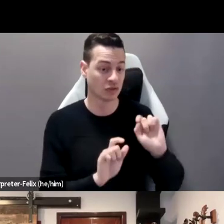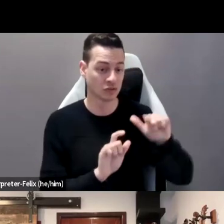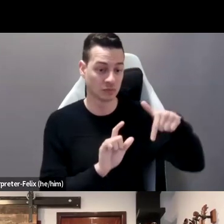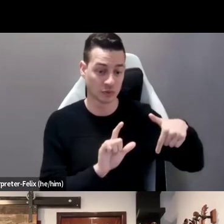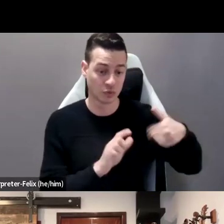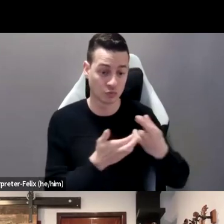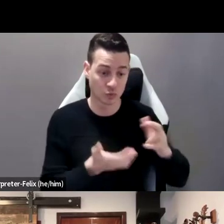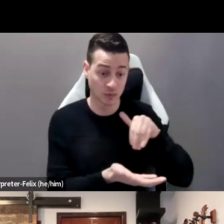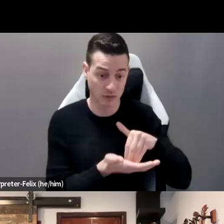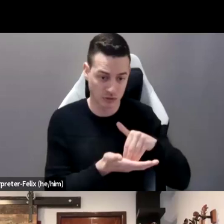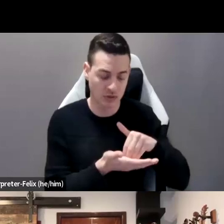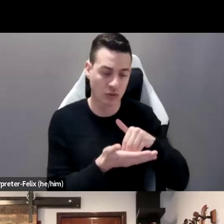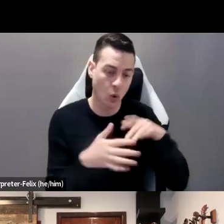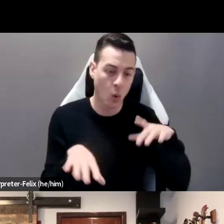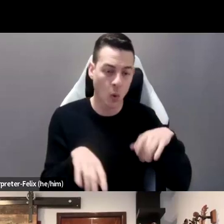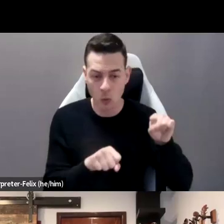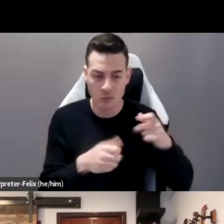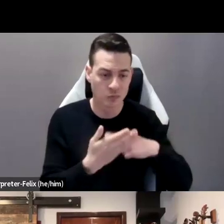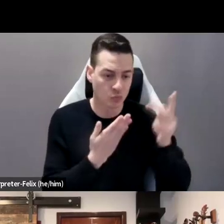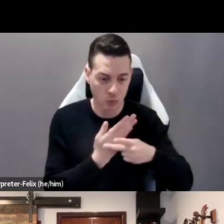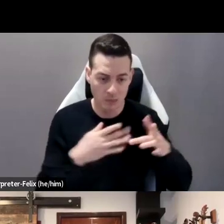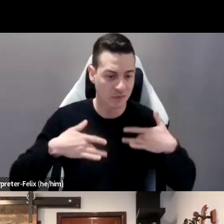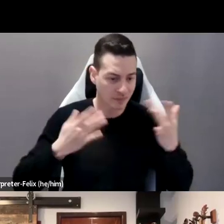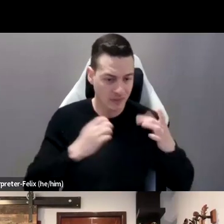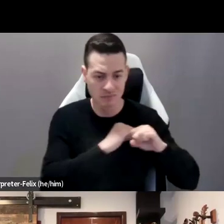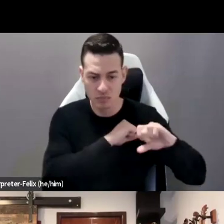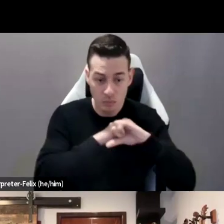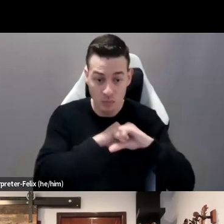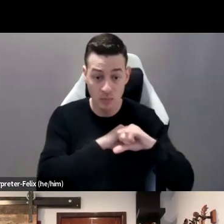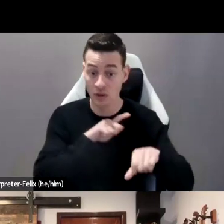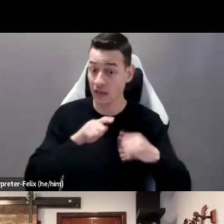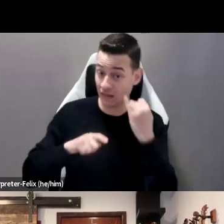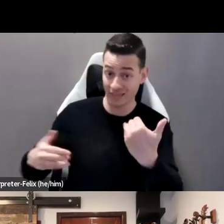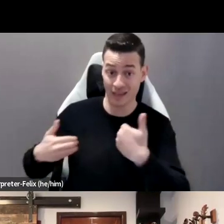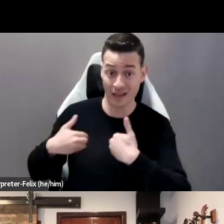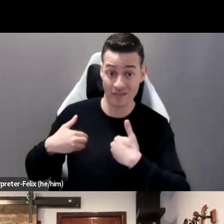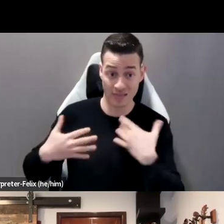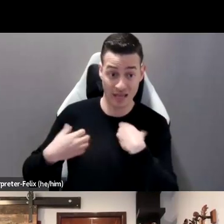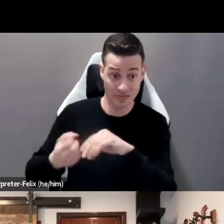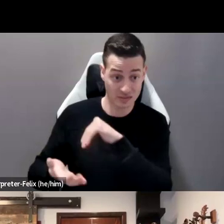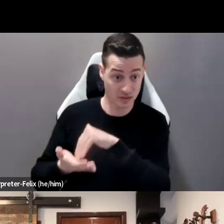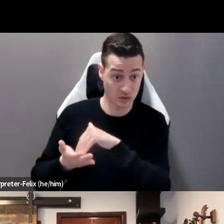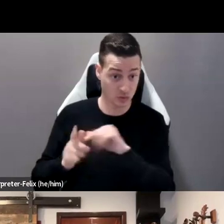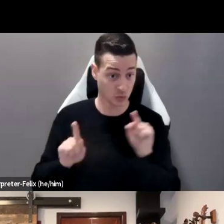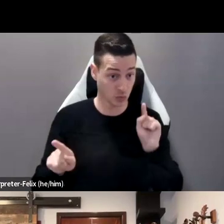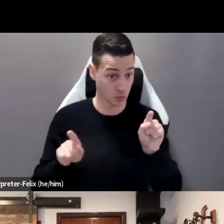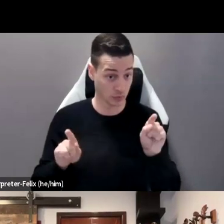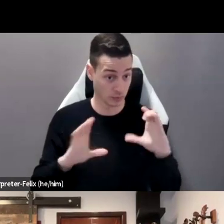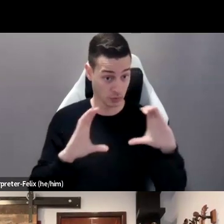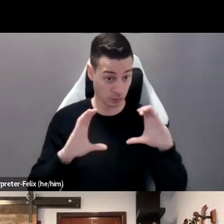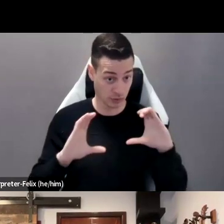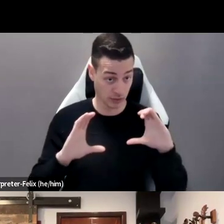lot of programming on campus, and, if they have them, the health centers on campus? Does anyone see